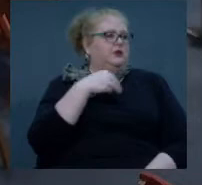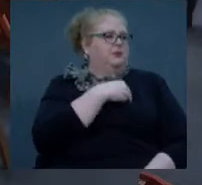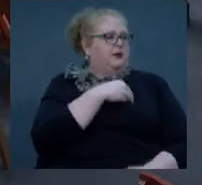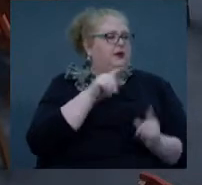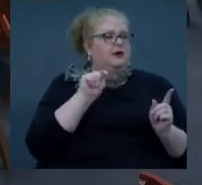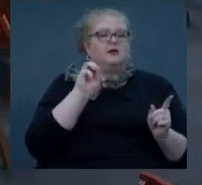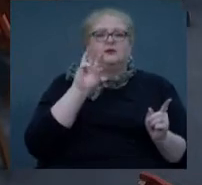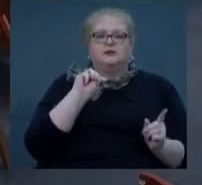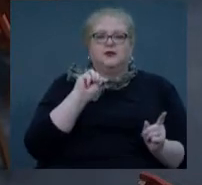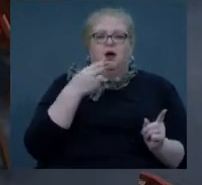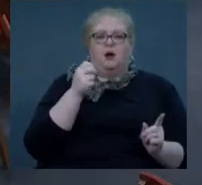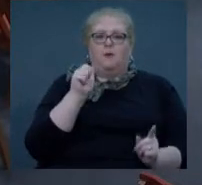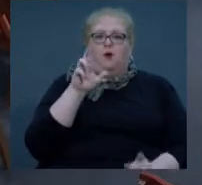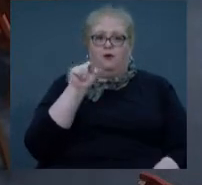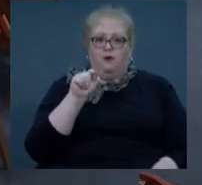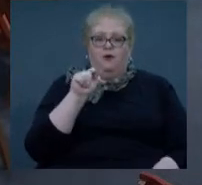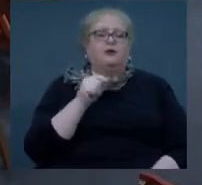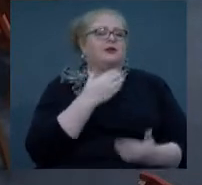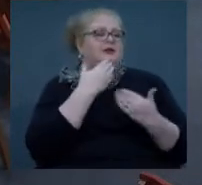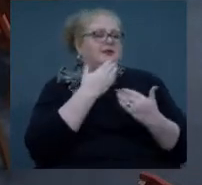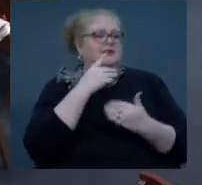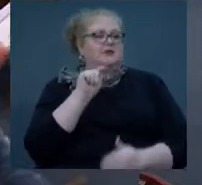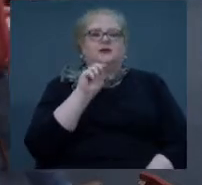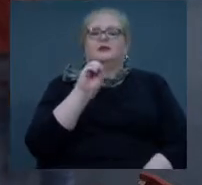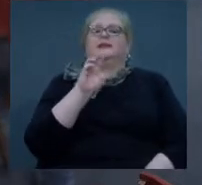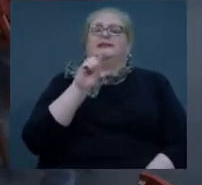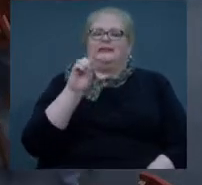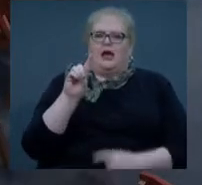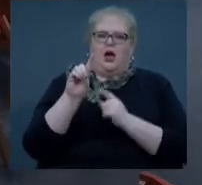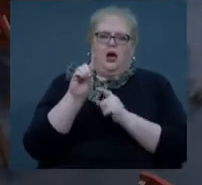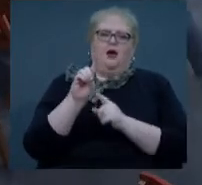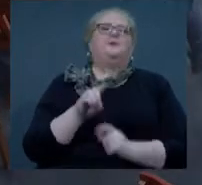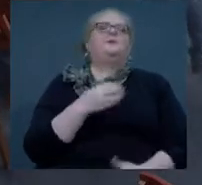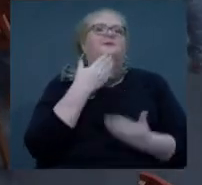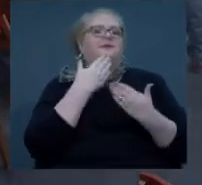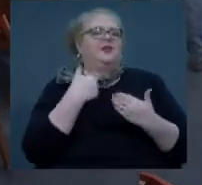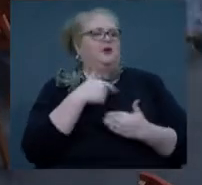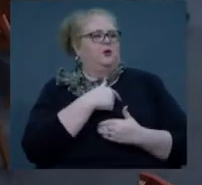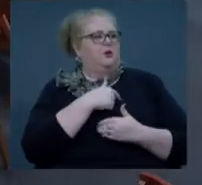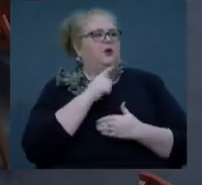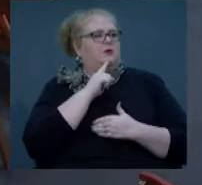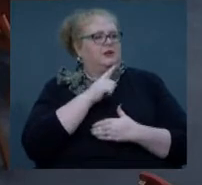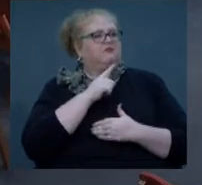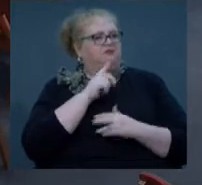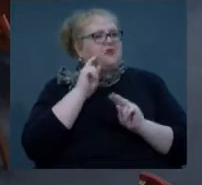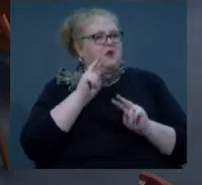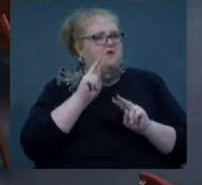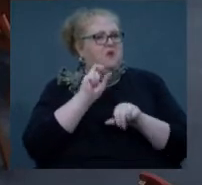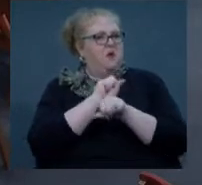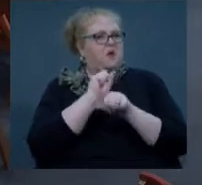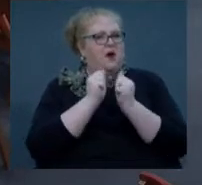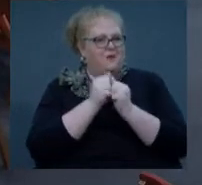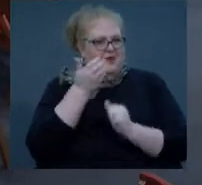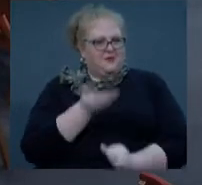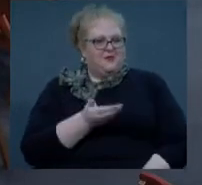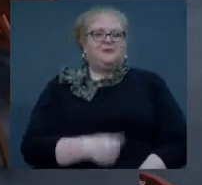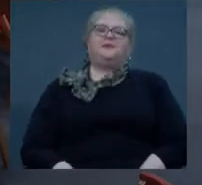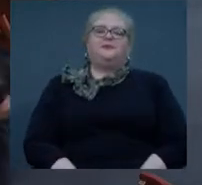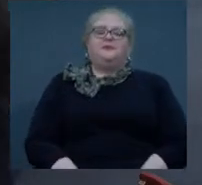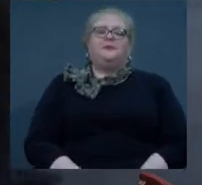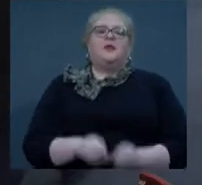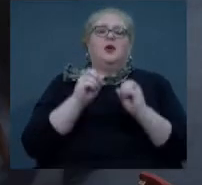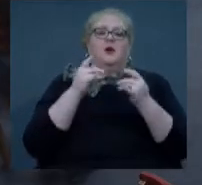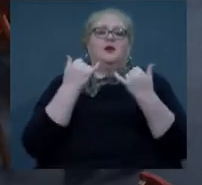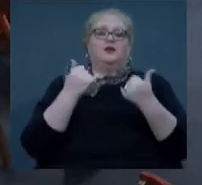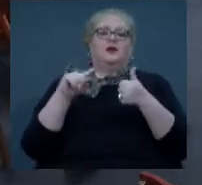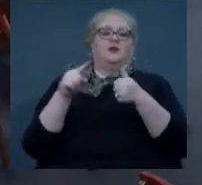So welcome, Todd. We're glad you're here. Look forward to working with you. All right, if you take us through,